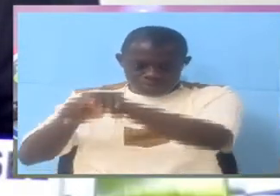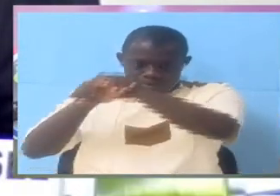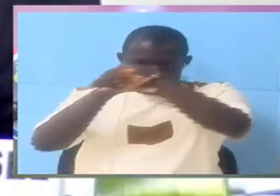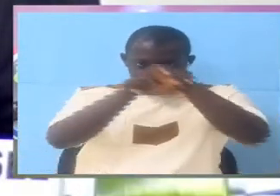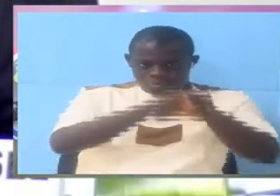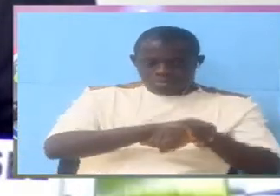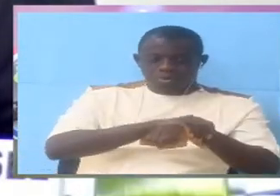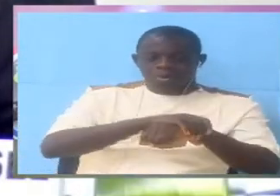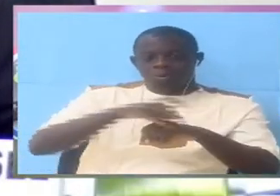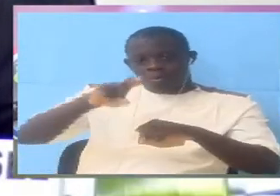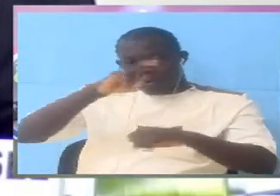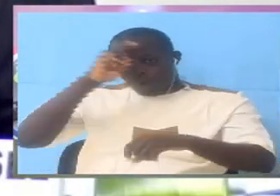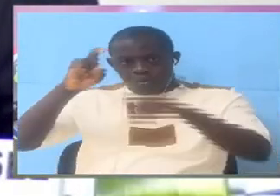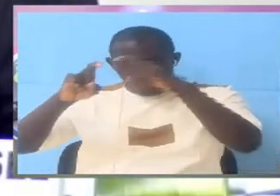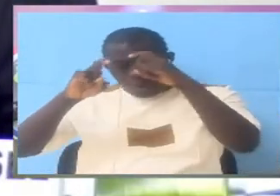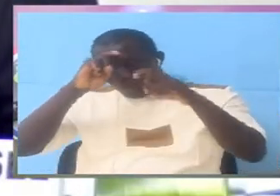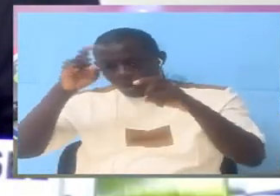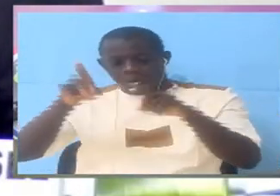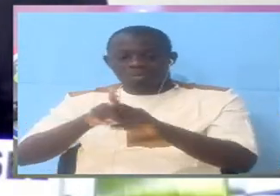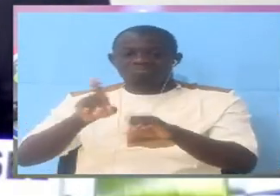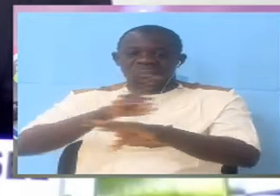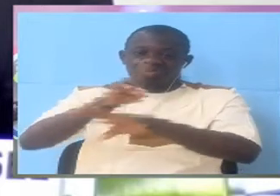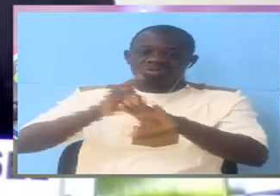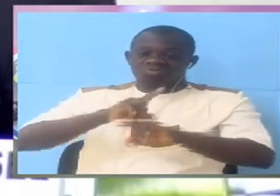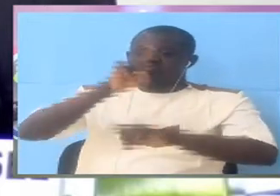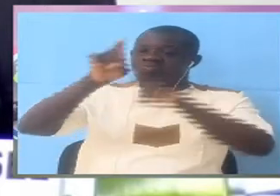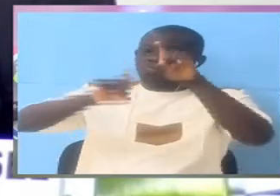in 2006, there